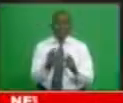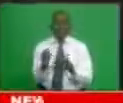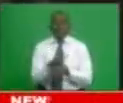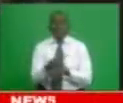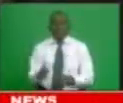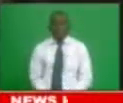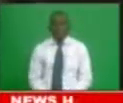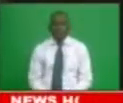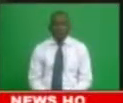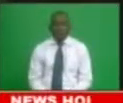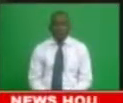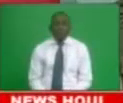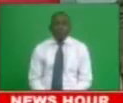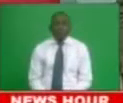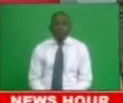collapsing.